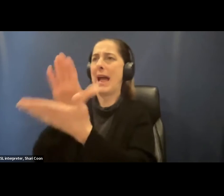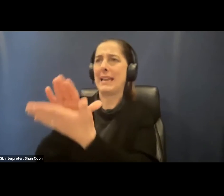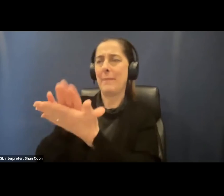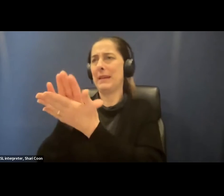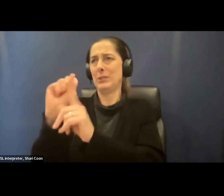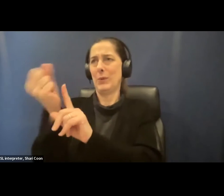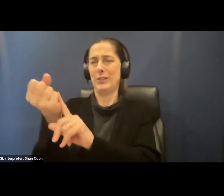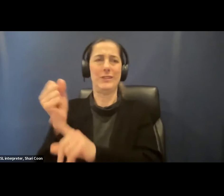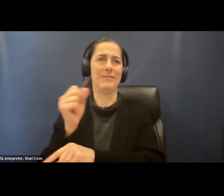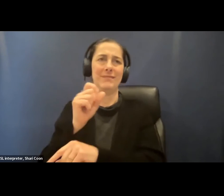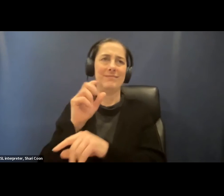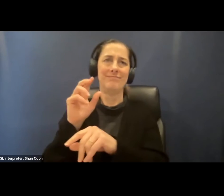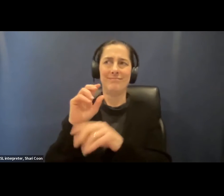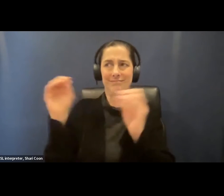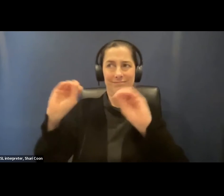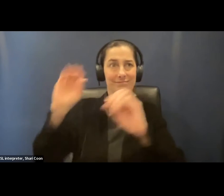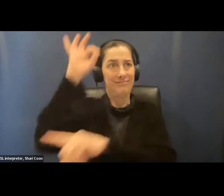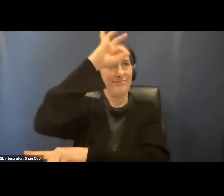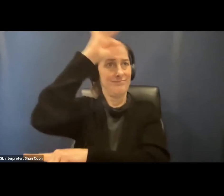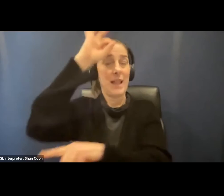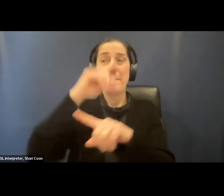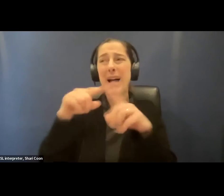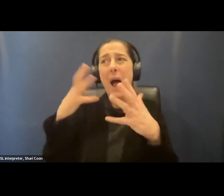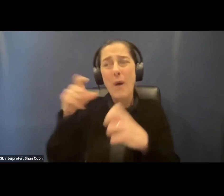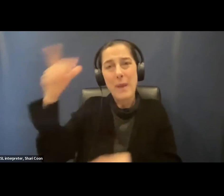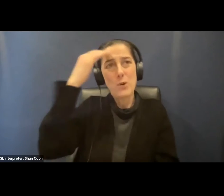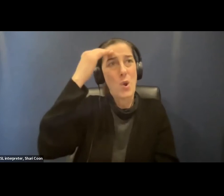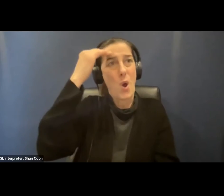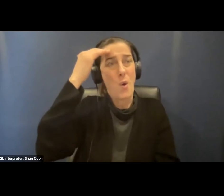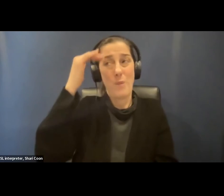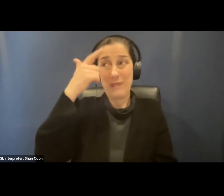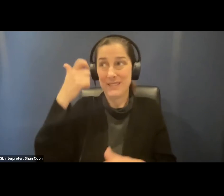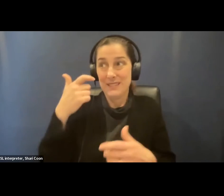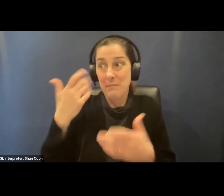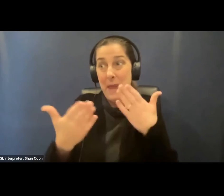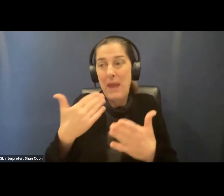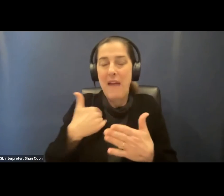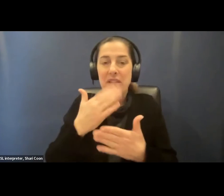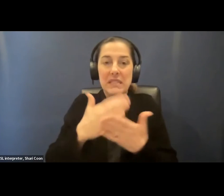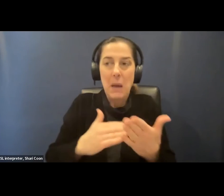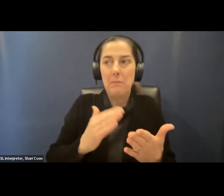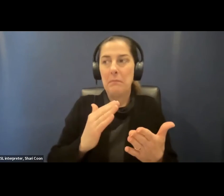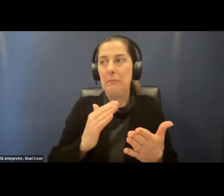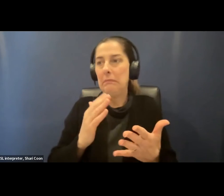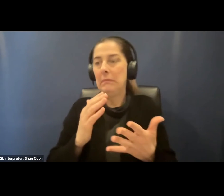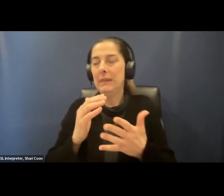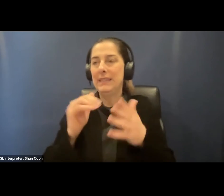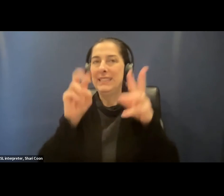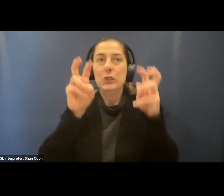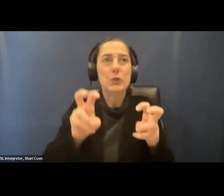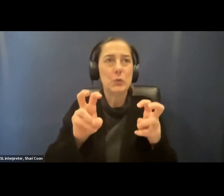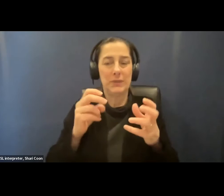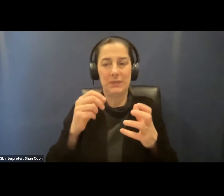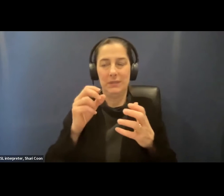And when I hear that clock, that alarm clock they have that ticks, drives me, up a wall. It is so hard for me to focus